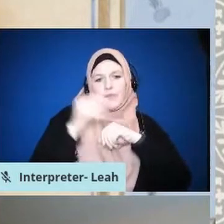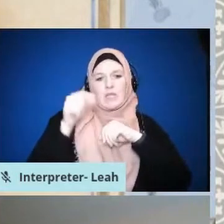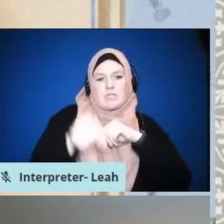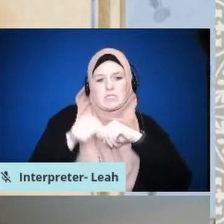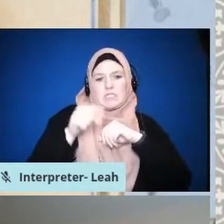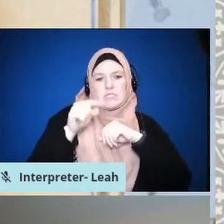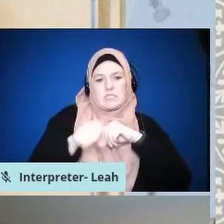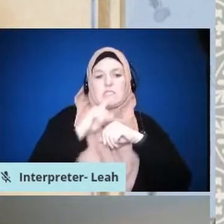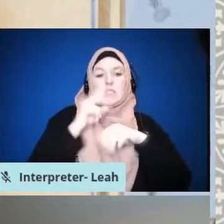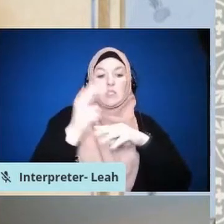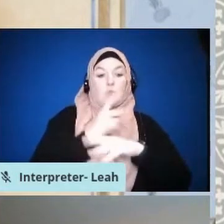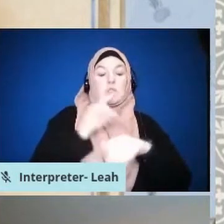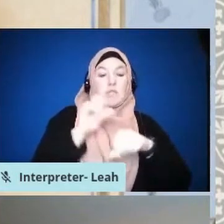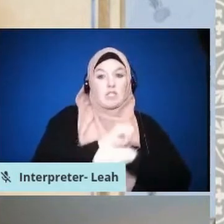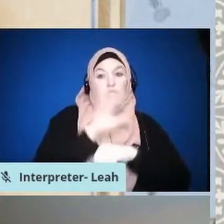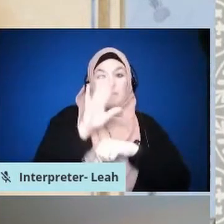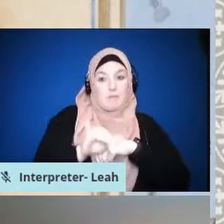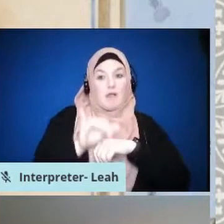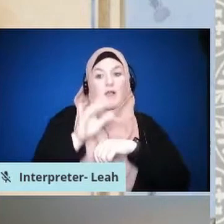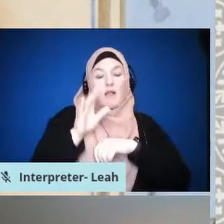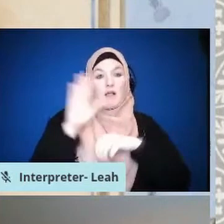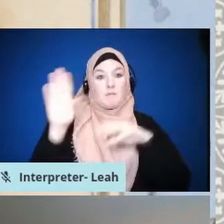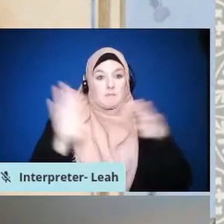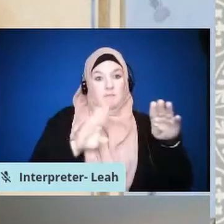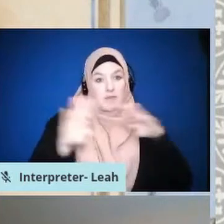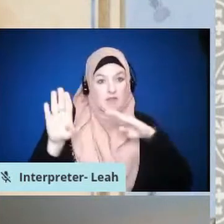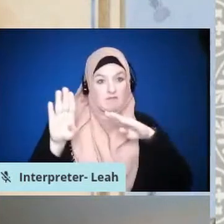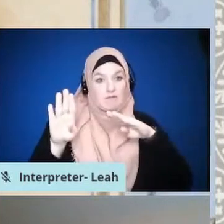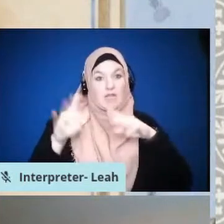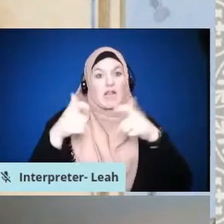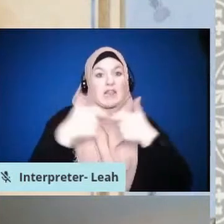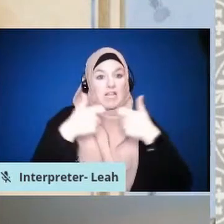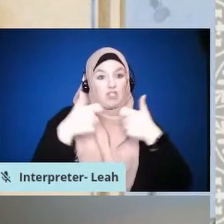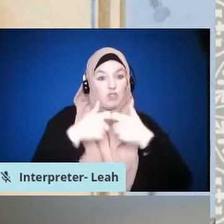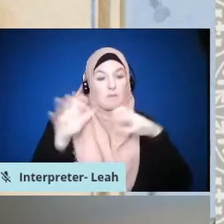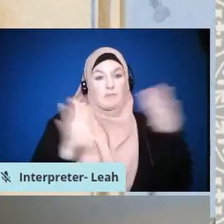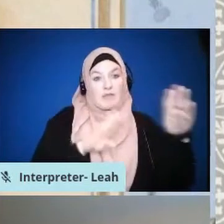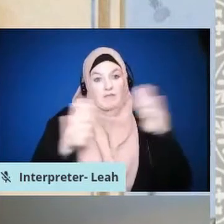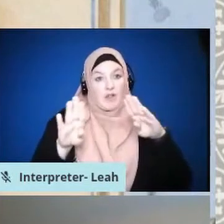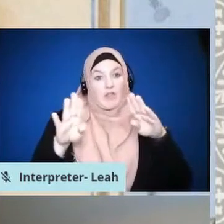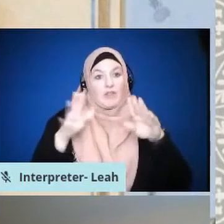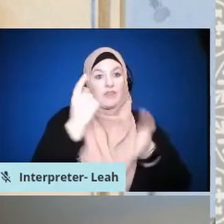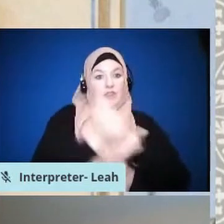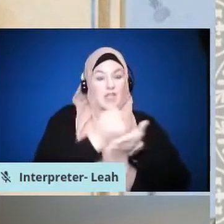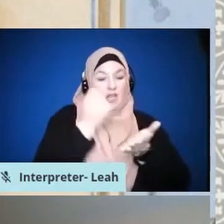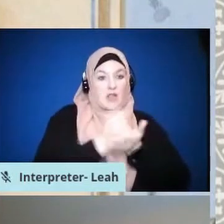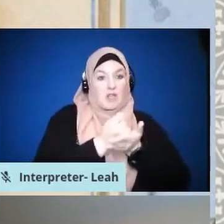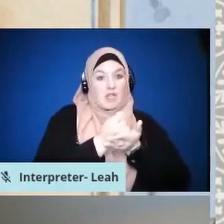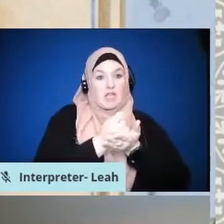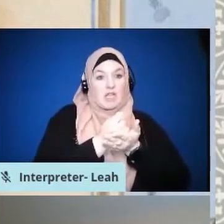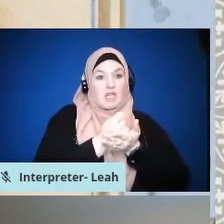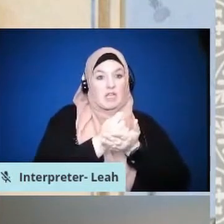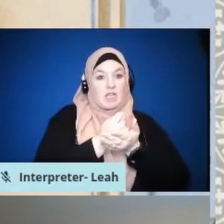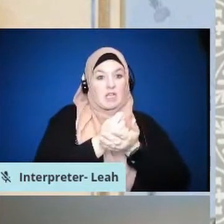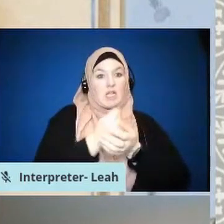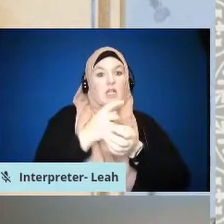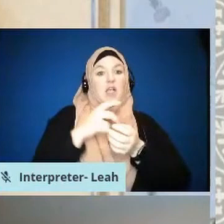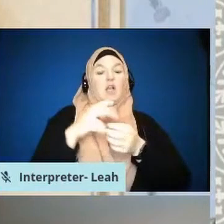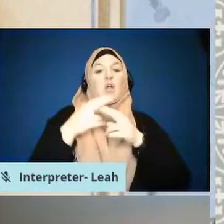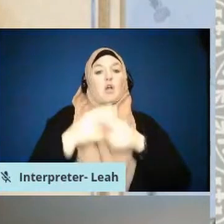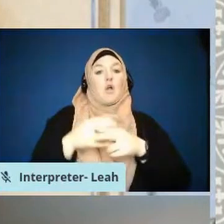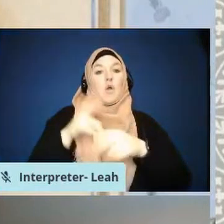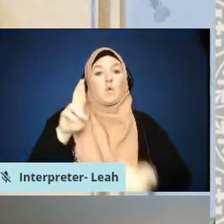It is used actually by dialectical behavioral therapy, in the name of it is radical